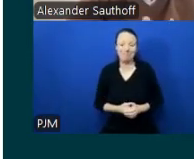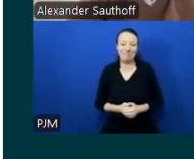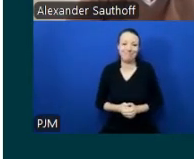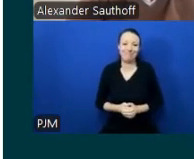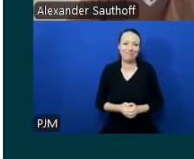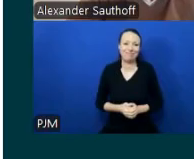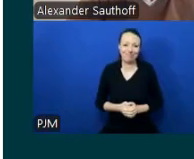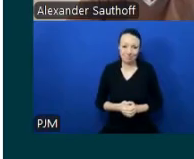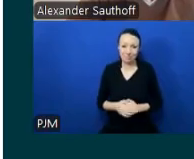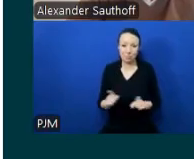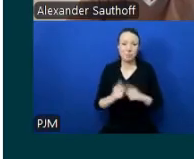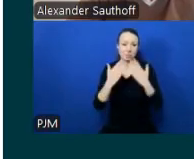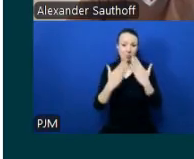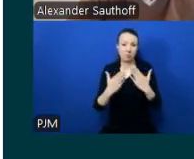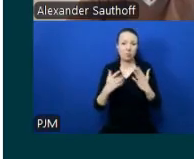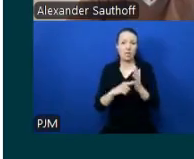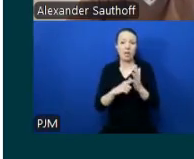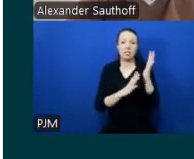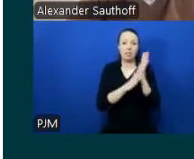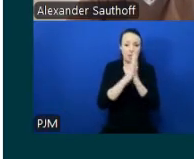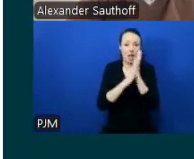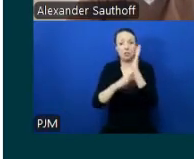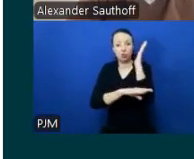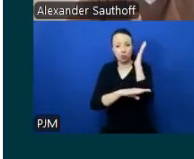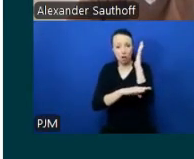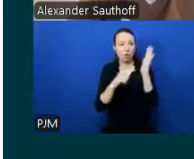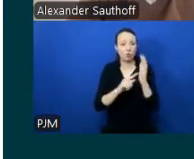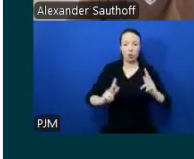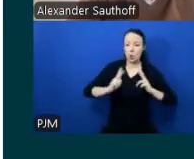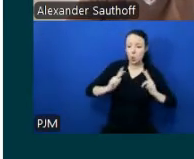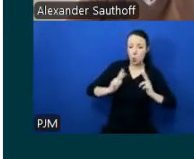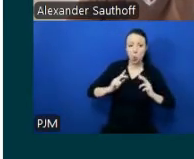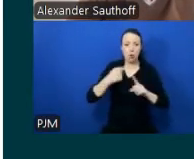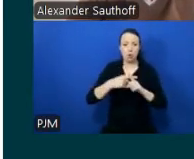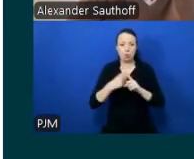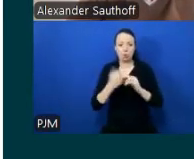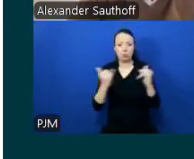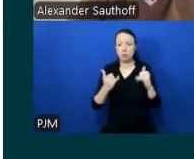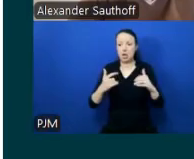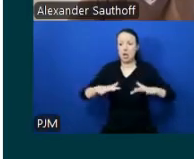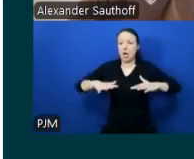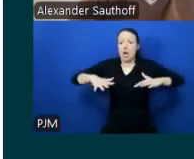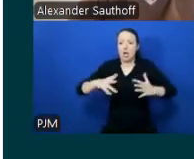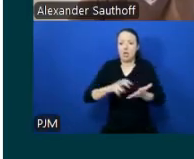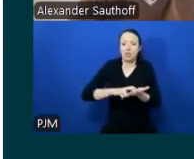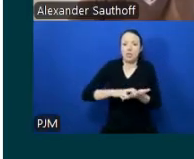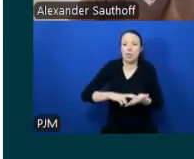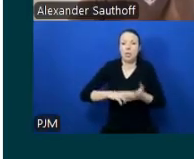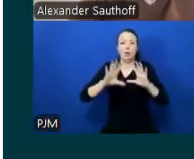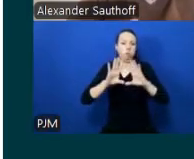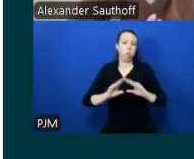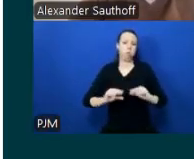for relaxation and stress relief. So green spaces have this therapeutic effect, helping